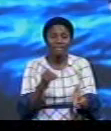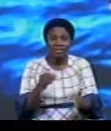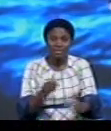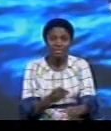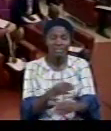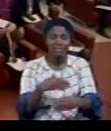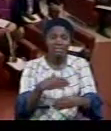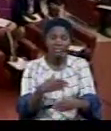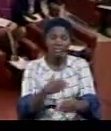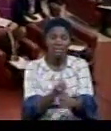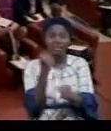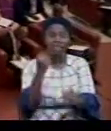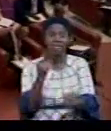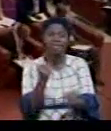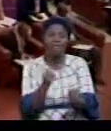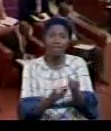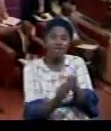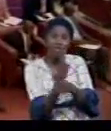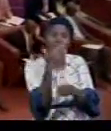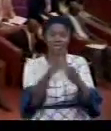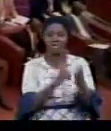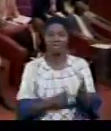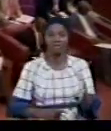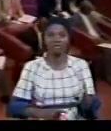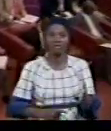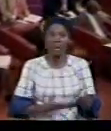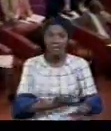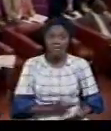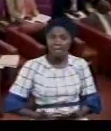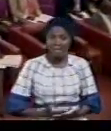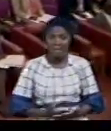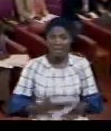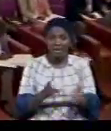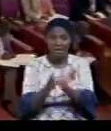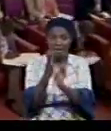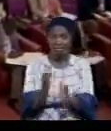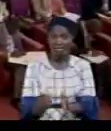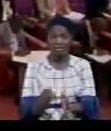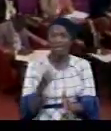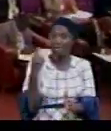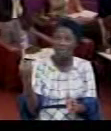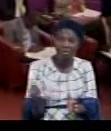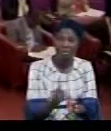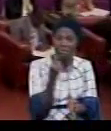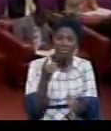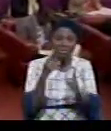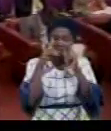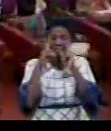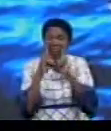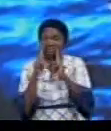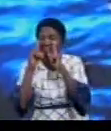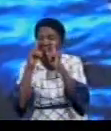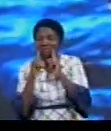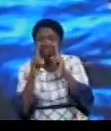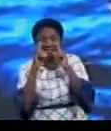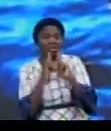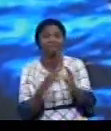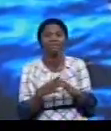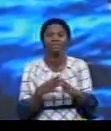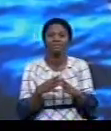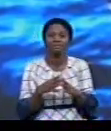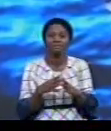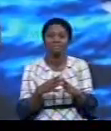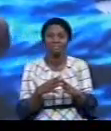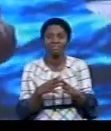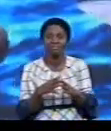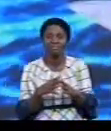the Word. Baby Christians always cry. Moses, why have you brought us out unto this place?